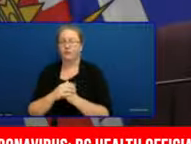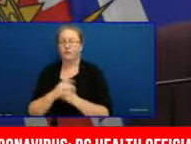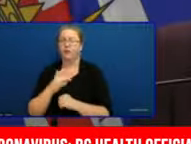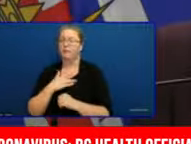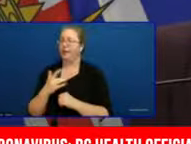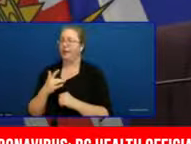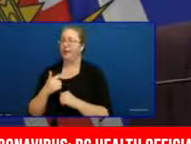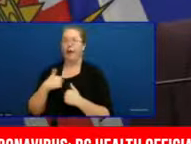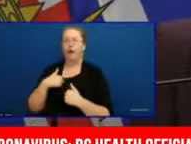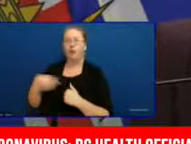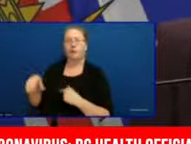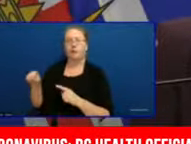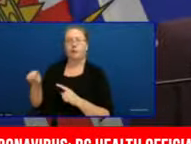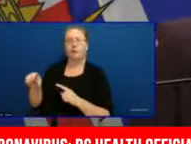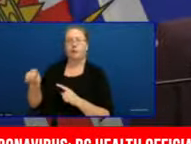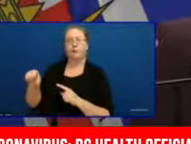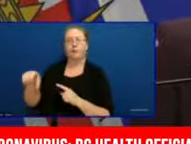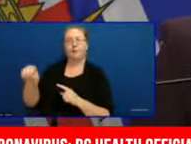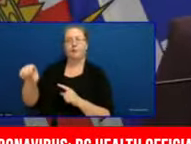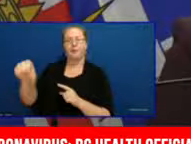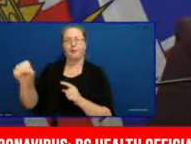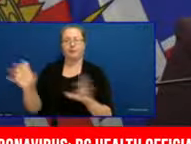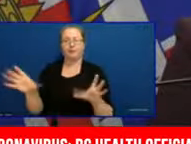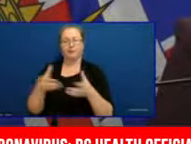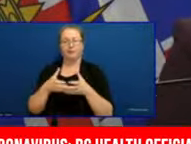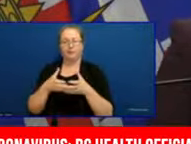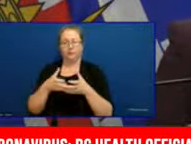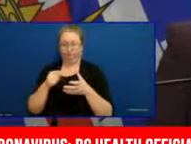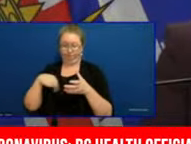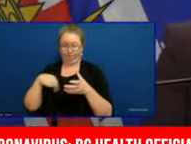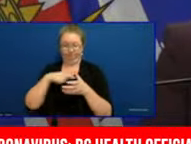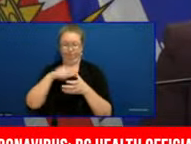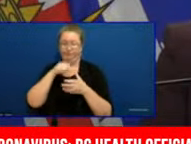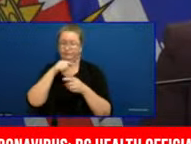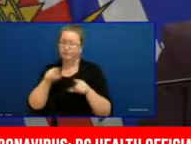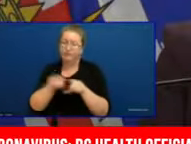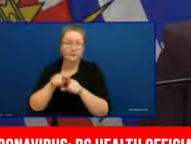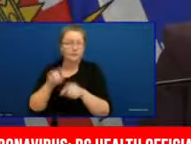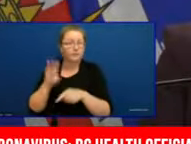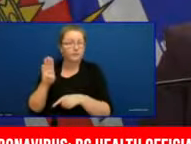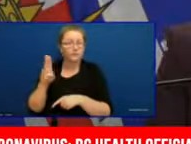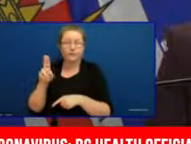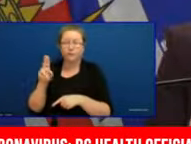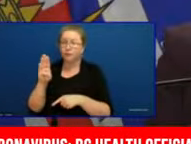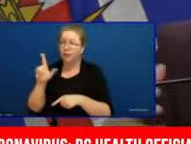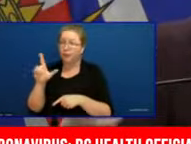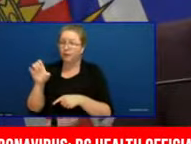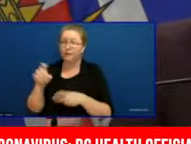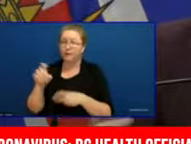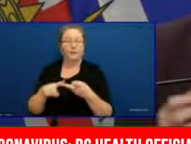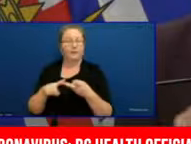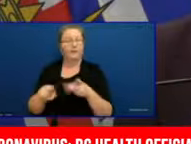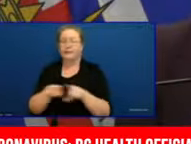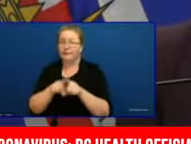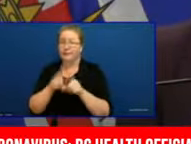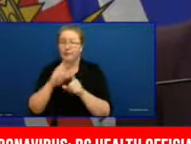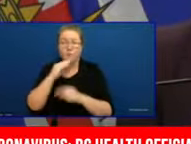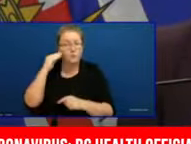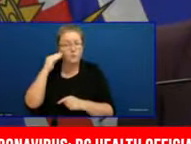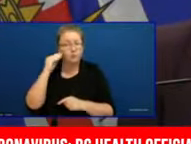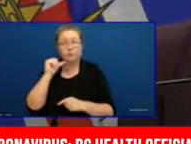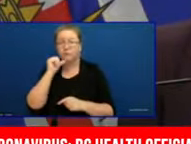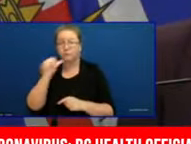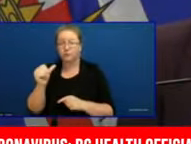is because that involves often carpooling with groups of people that may or may not be in the same cohort or bubble or